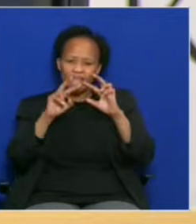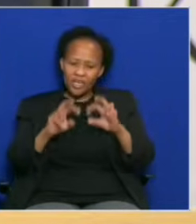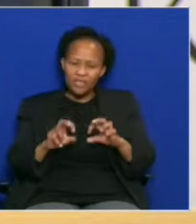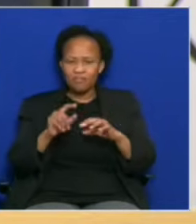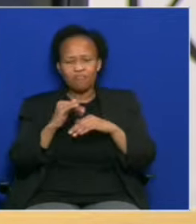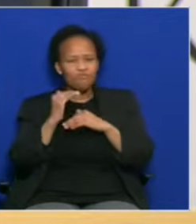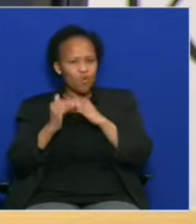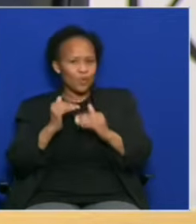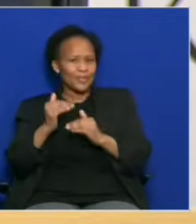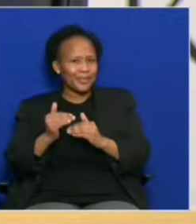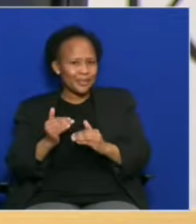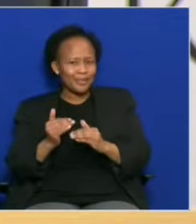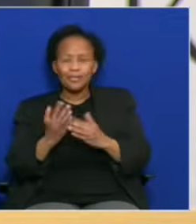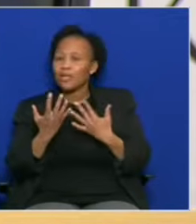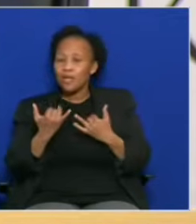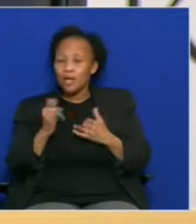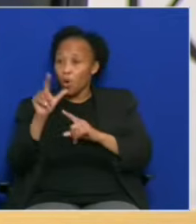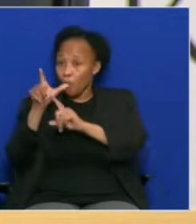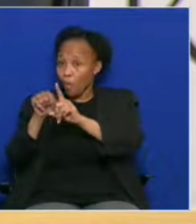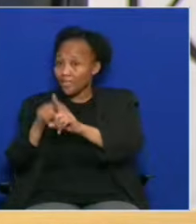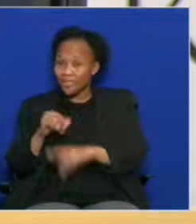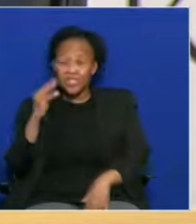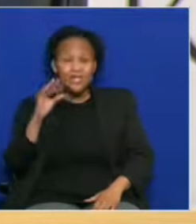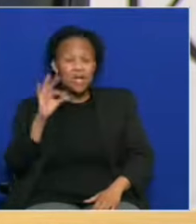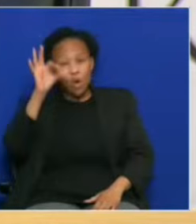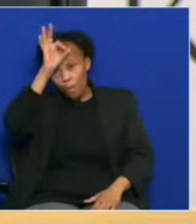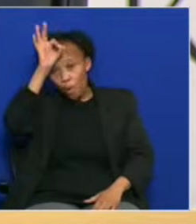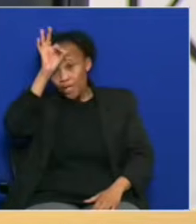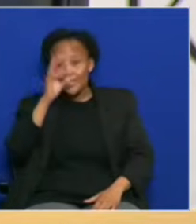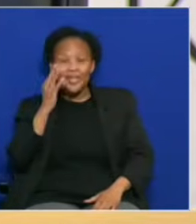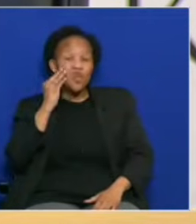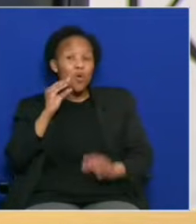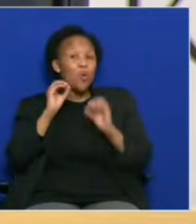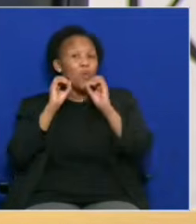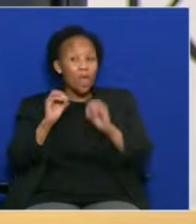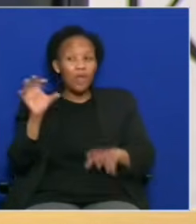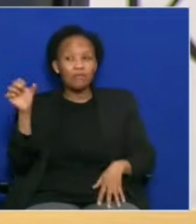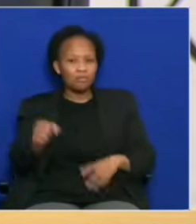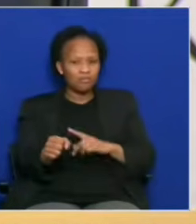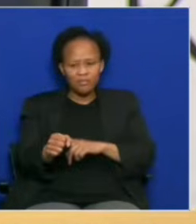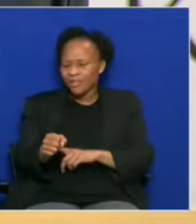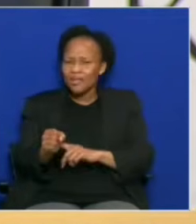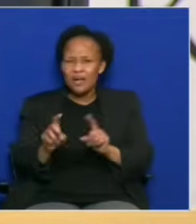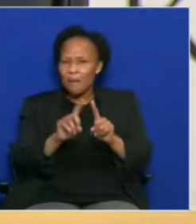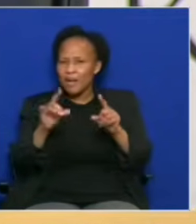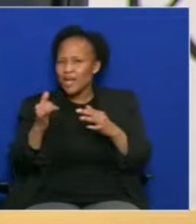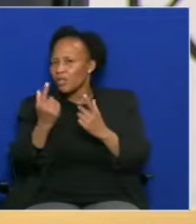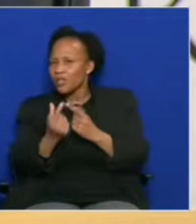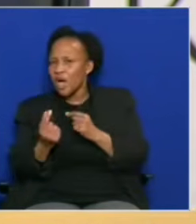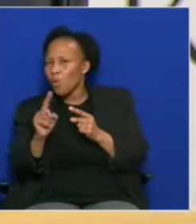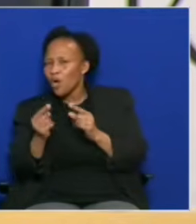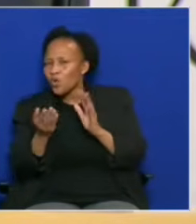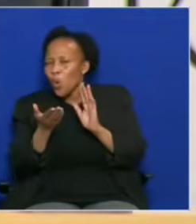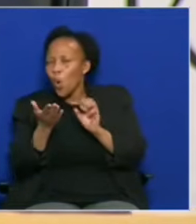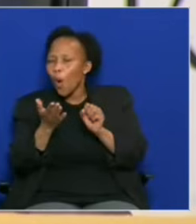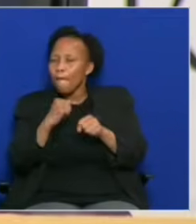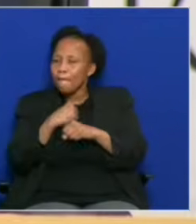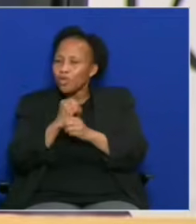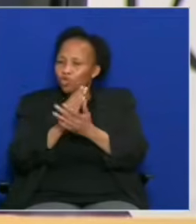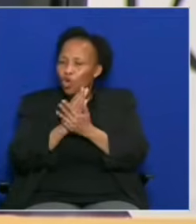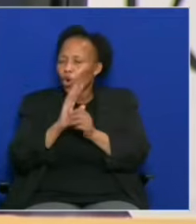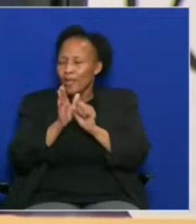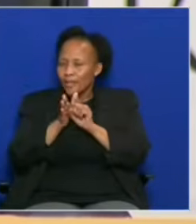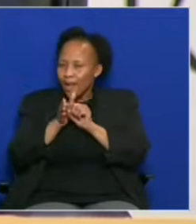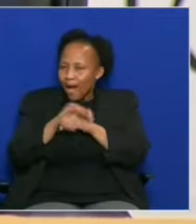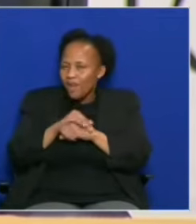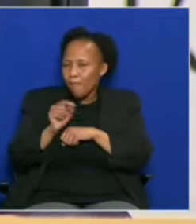policing experience, what was done to cover up? So these are the things I'm taking in to derive where fraud comes in and